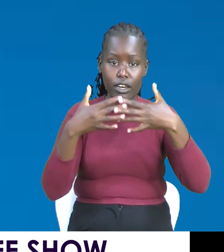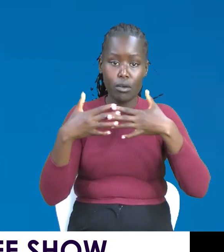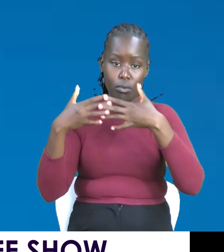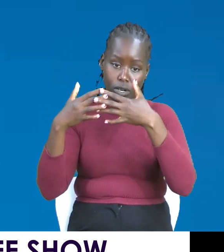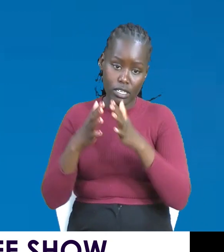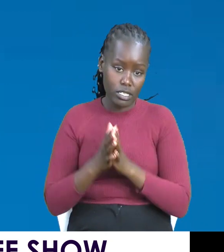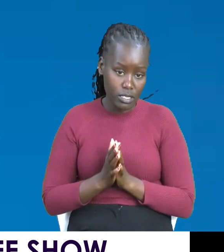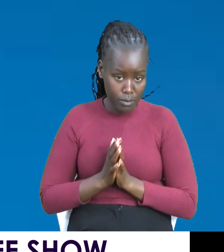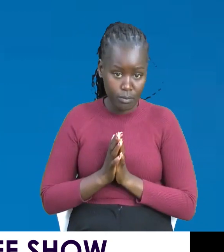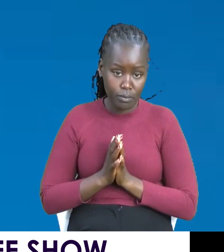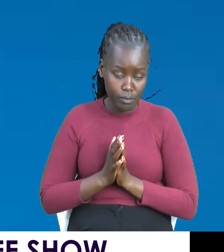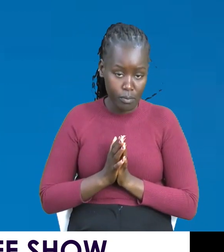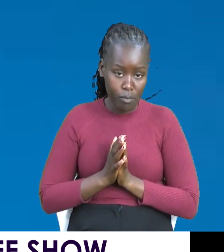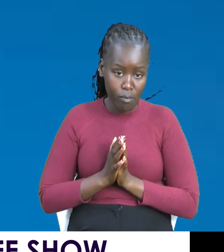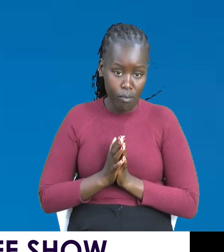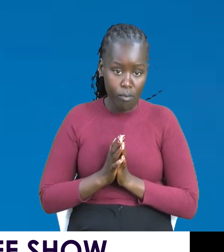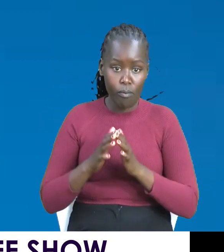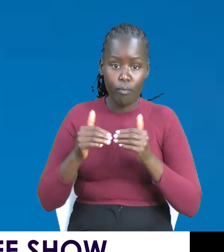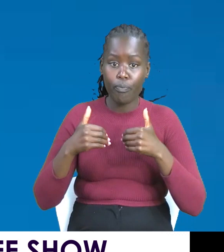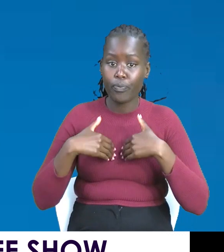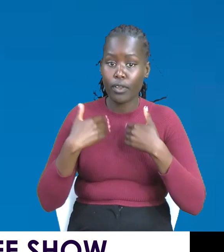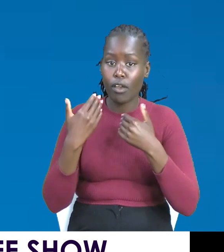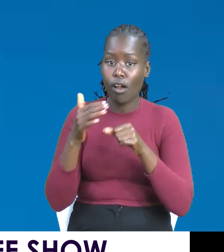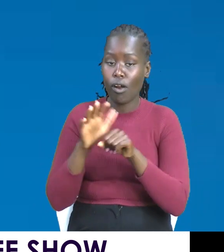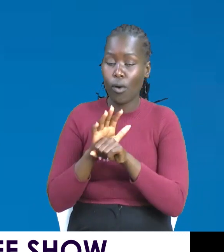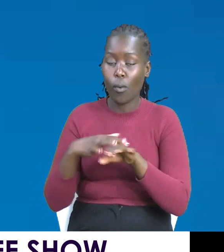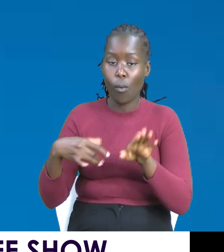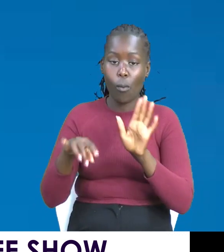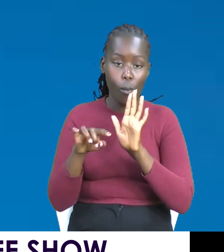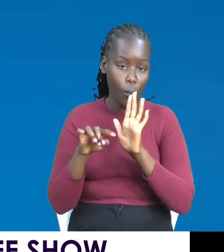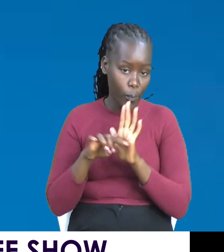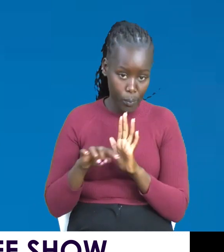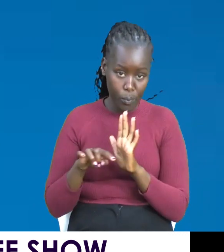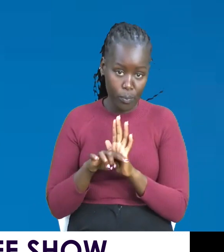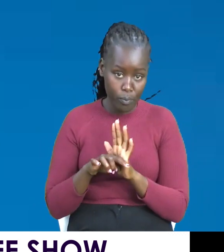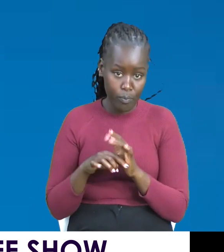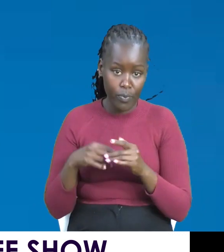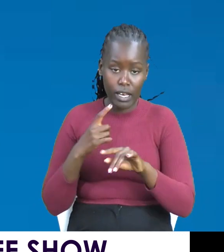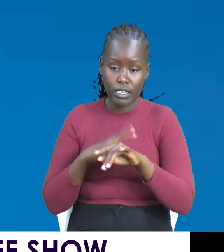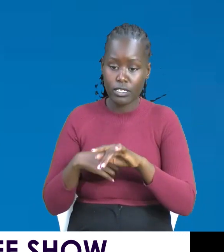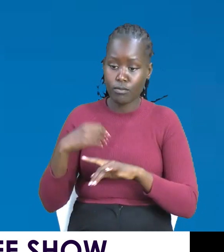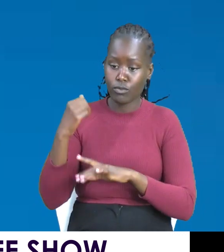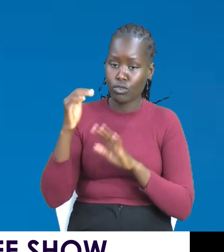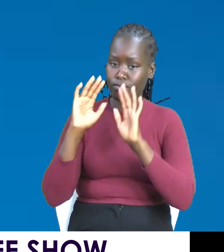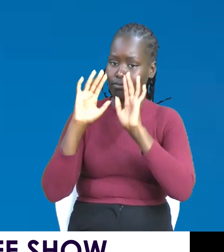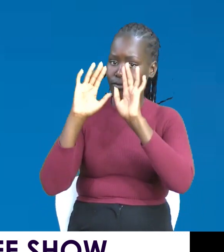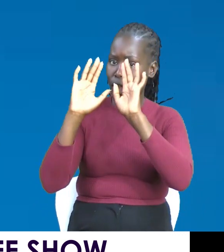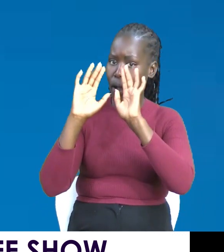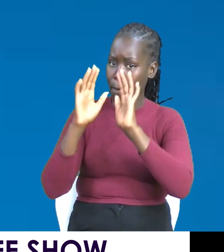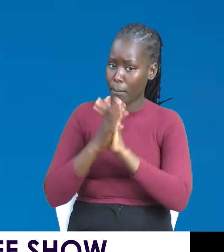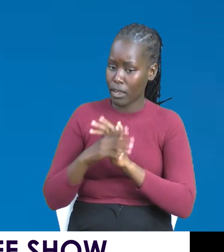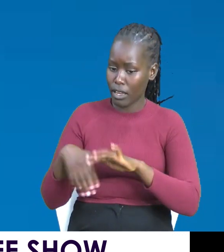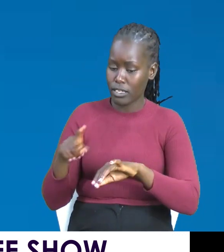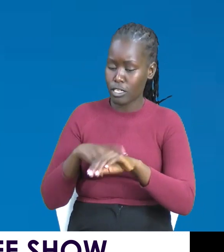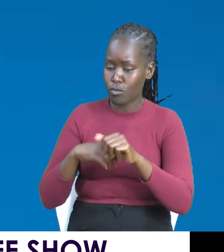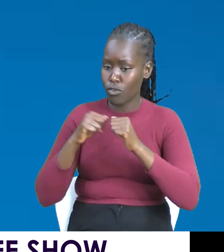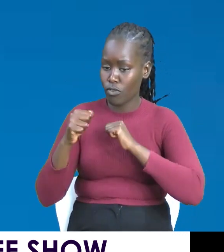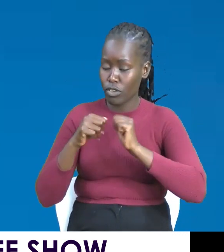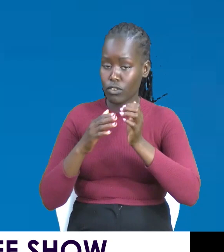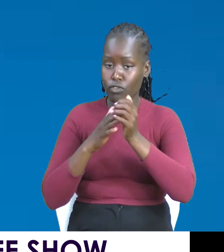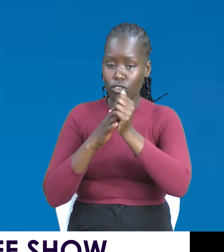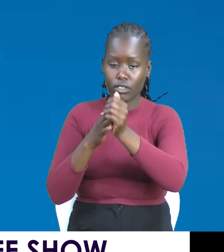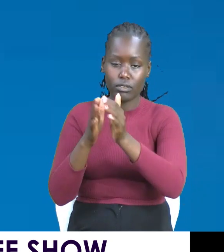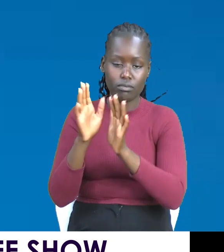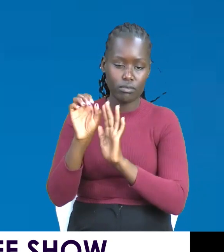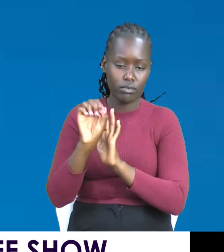of intrigues. There is a lot of negativity. While you're campaigning, while you're fighting for leadership, while